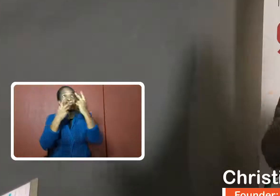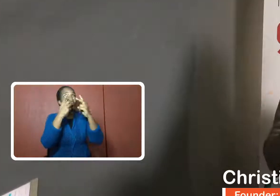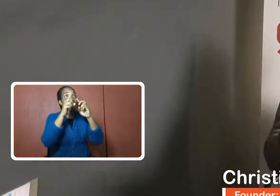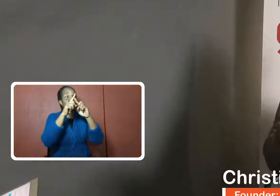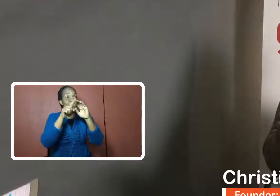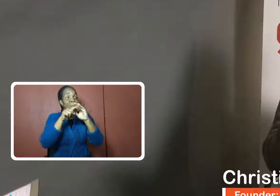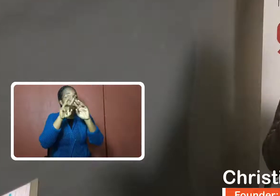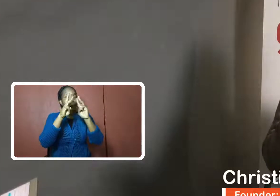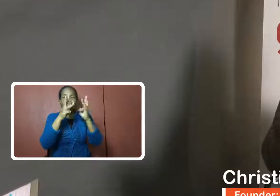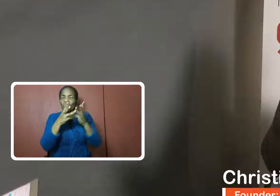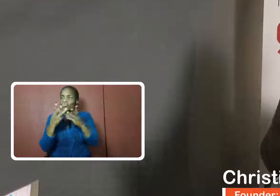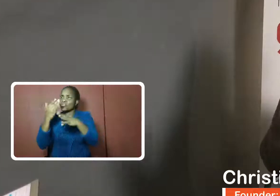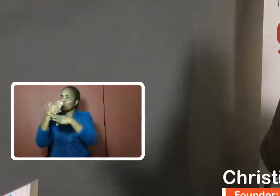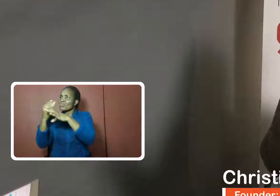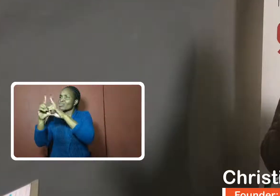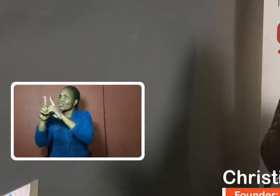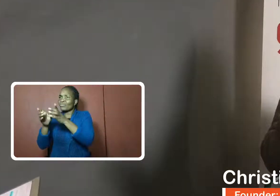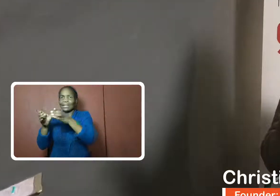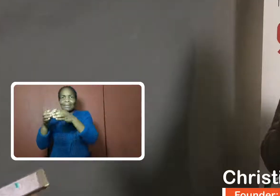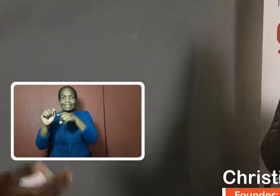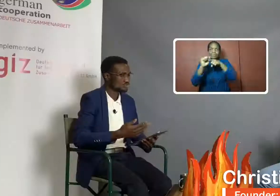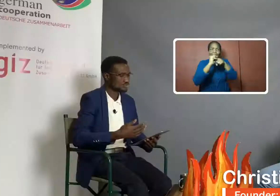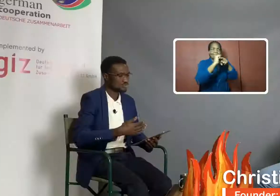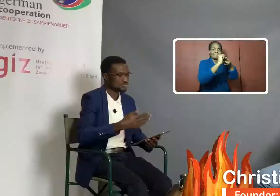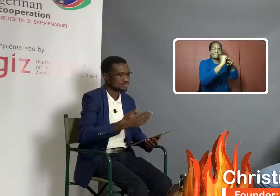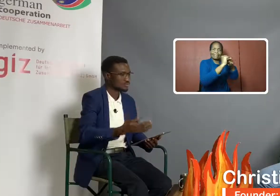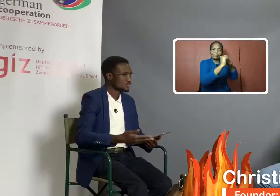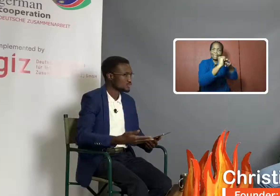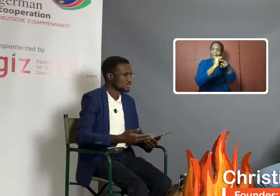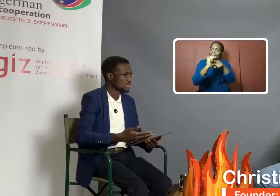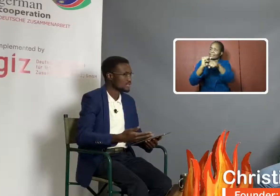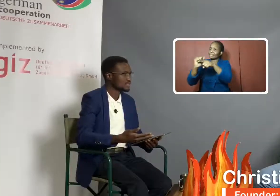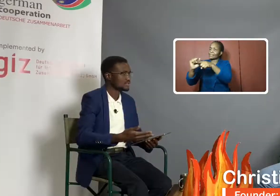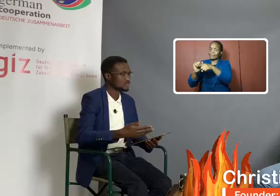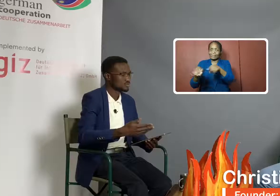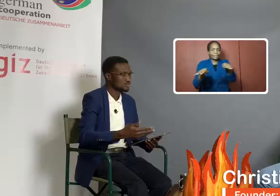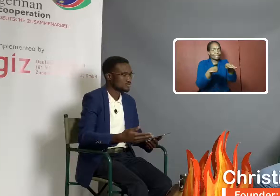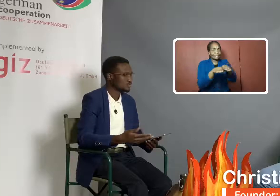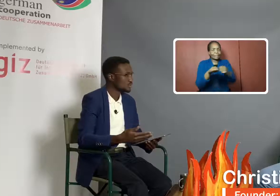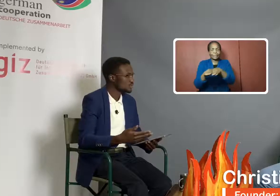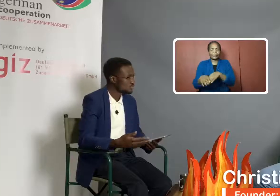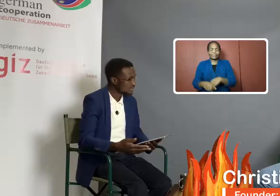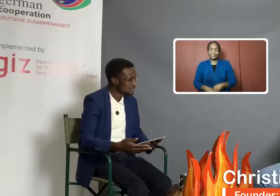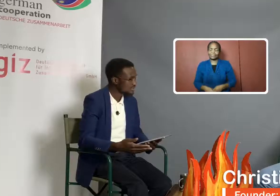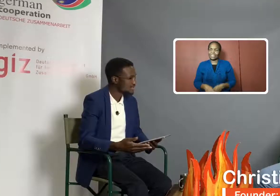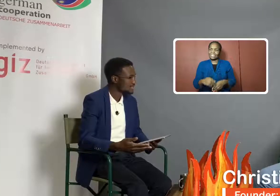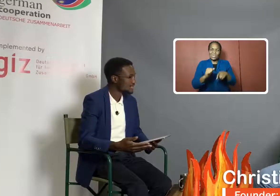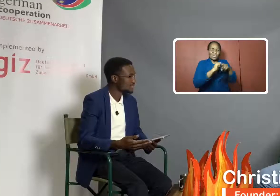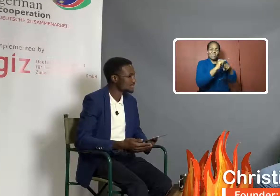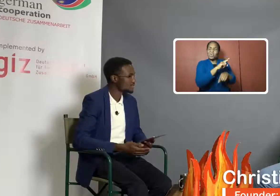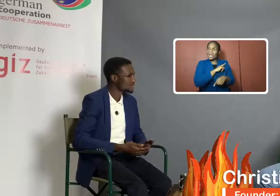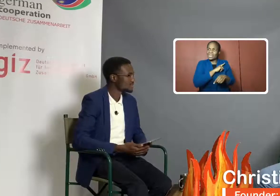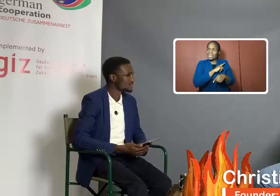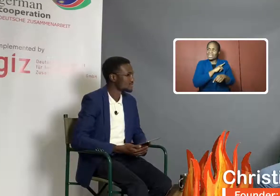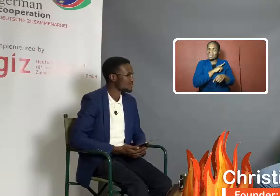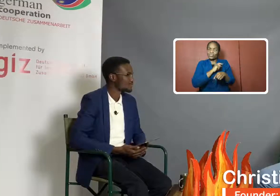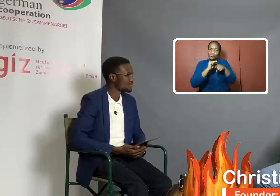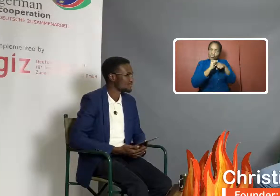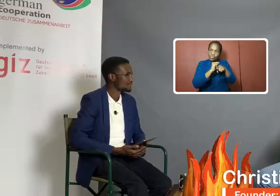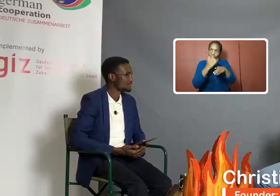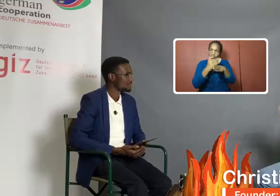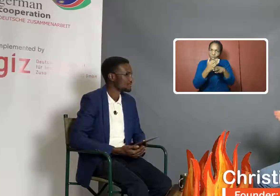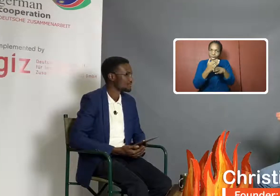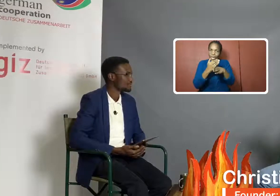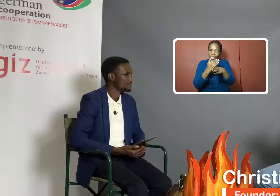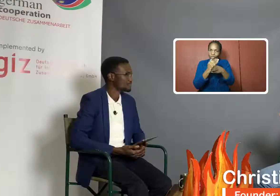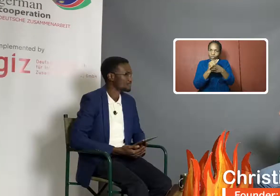go all over the world to making practice. Is that to gain to practice and gain experience? Or? Yes,